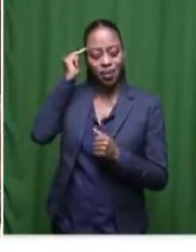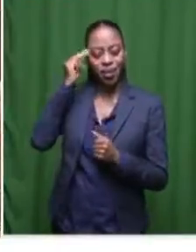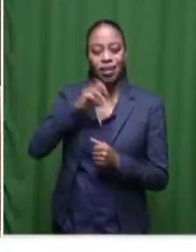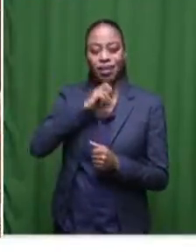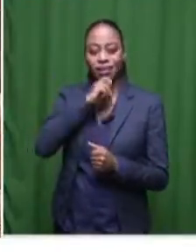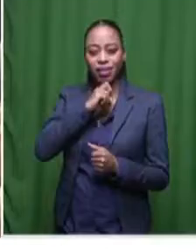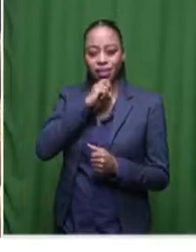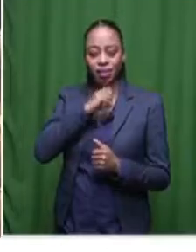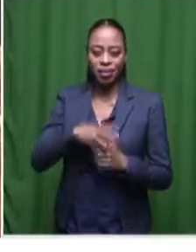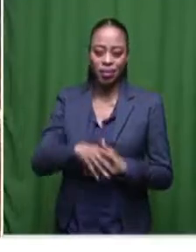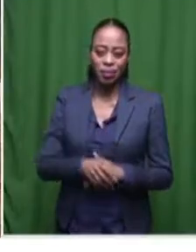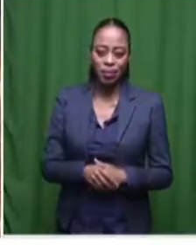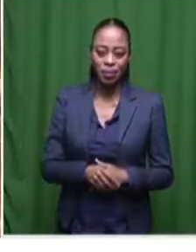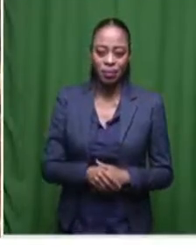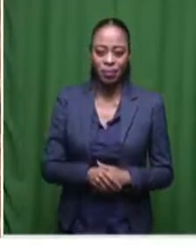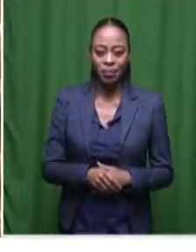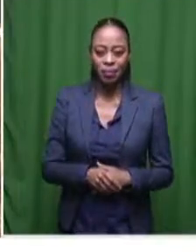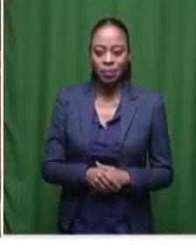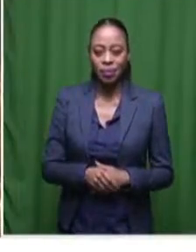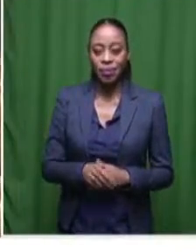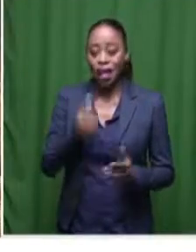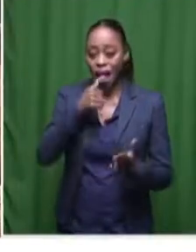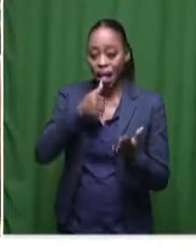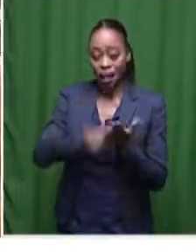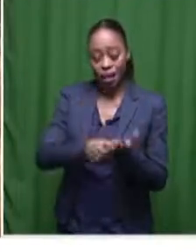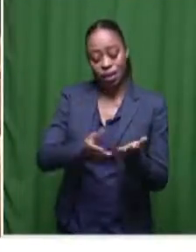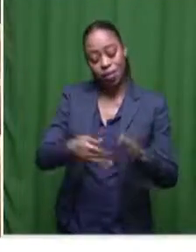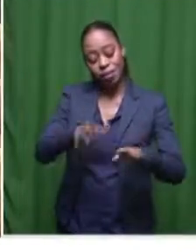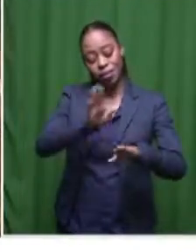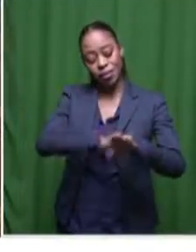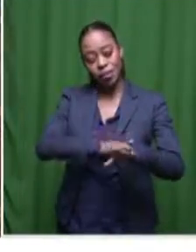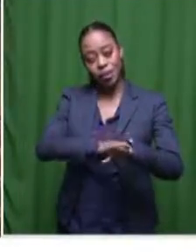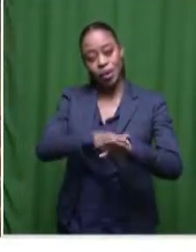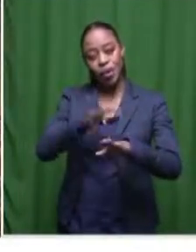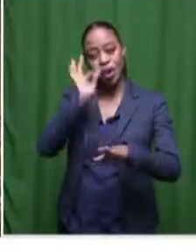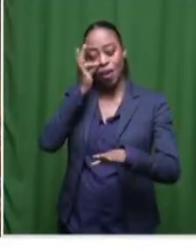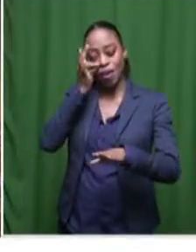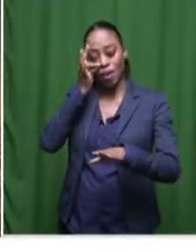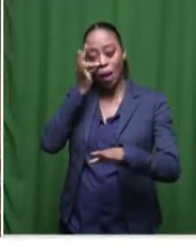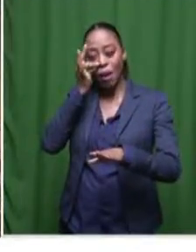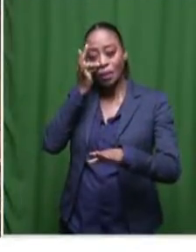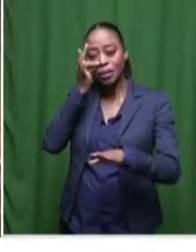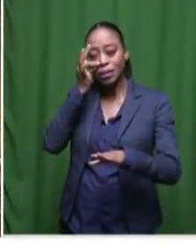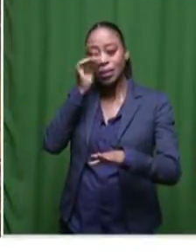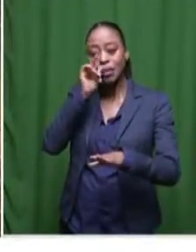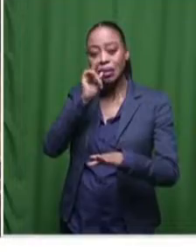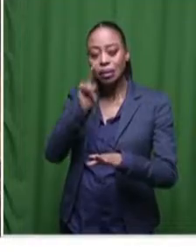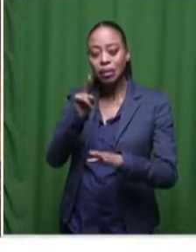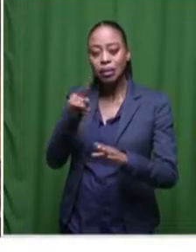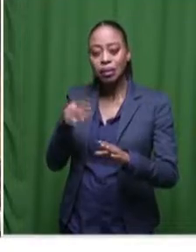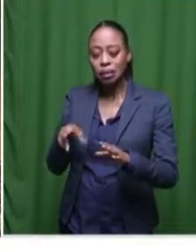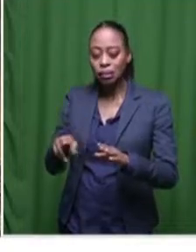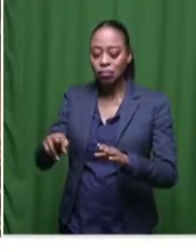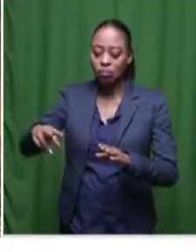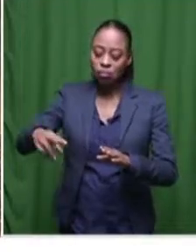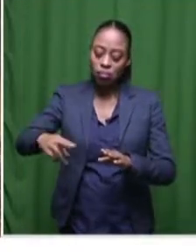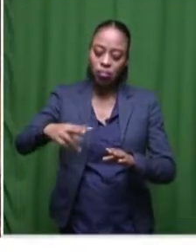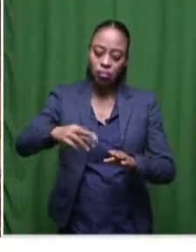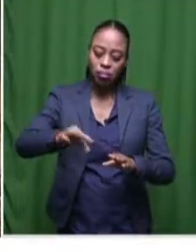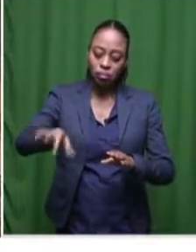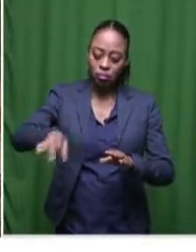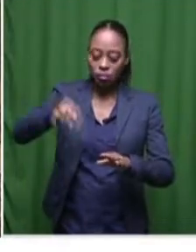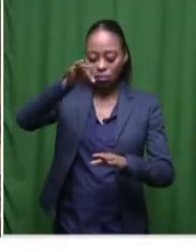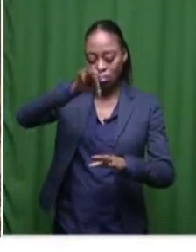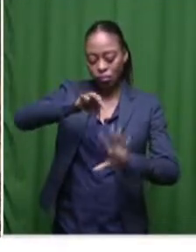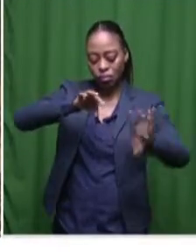R." The note was placed on top of it with a wreath of flowers. These were apparently cut from the